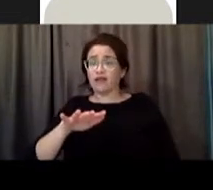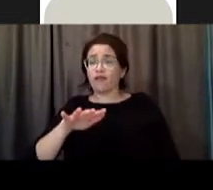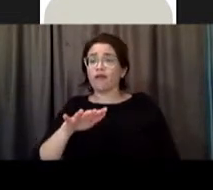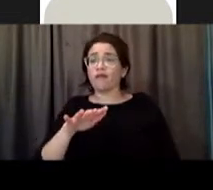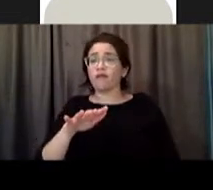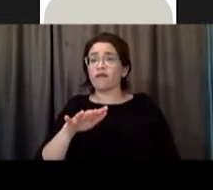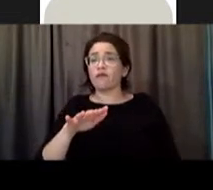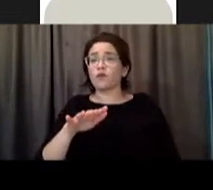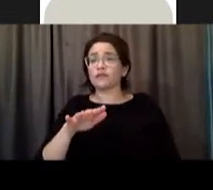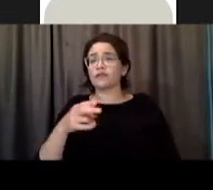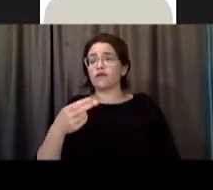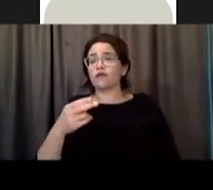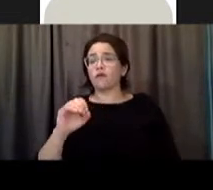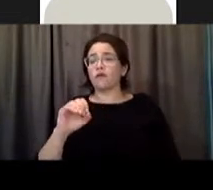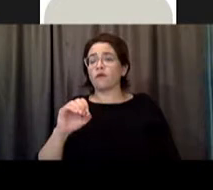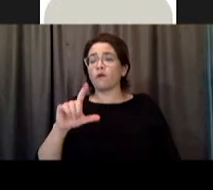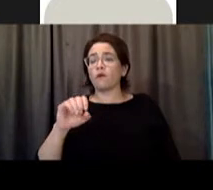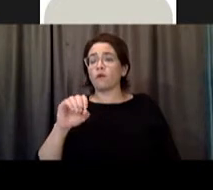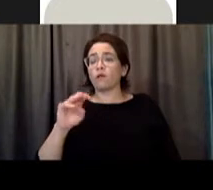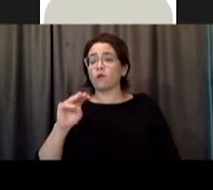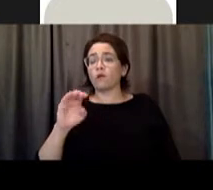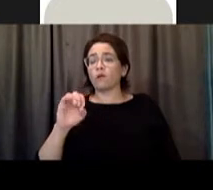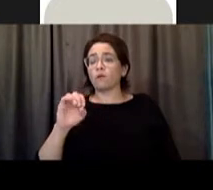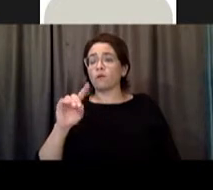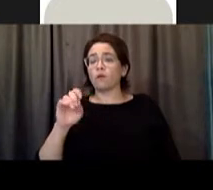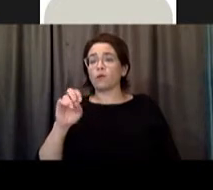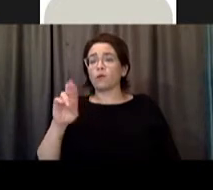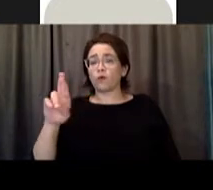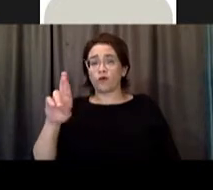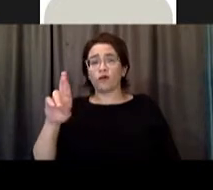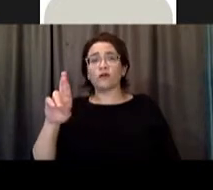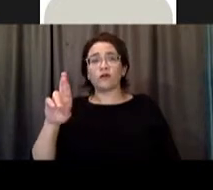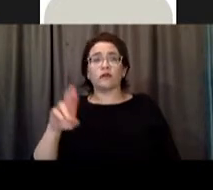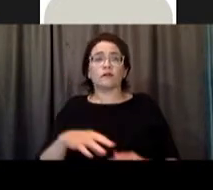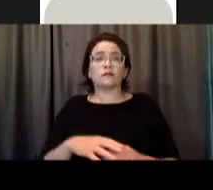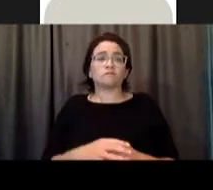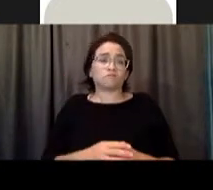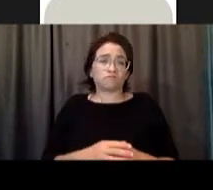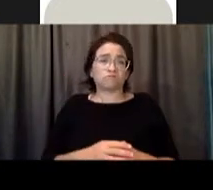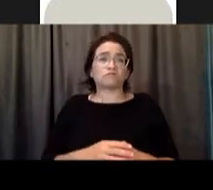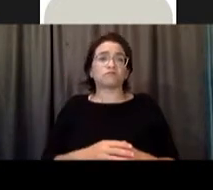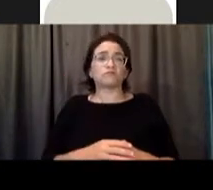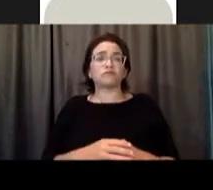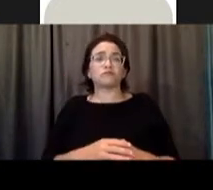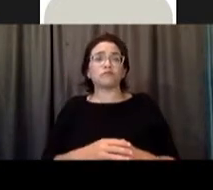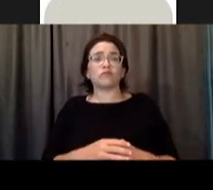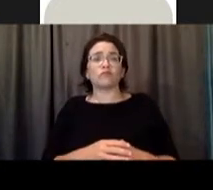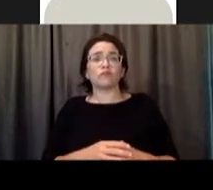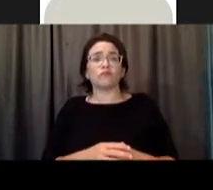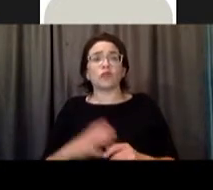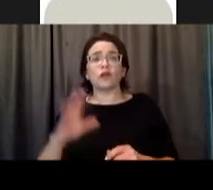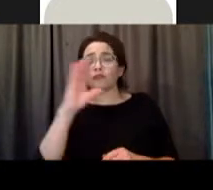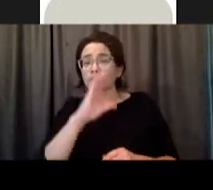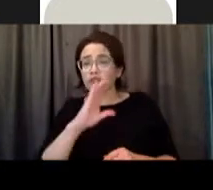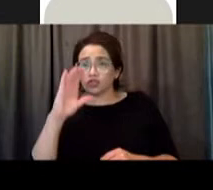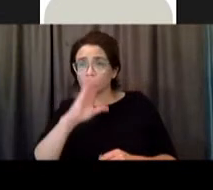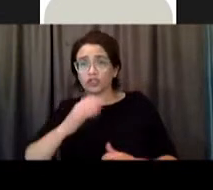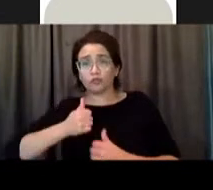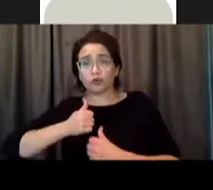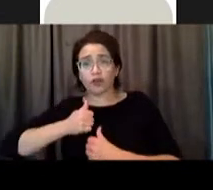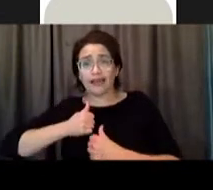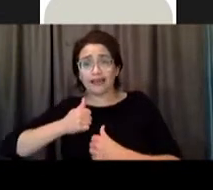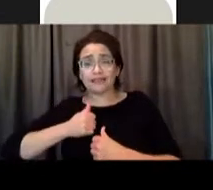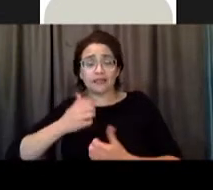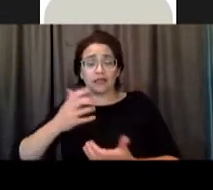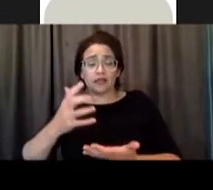survive. There are hundreds of documented and published testimonies asserting that the search brigades confiscated not only